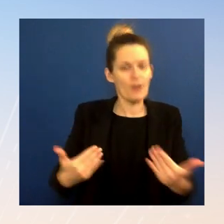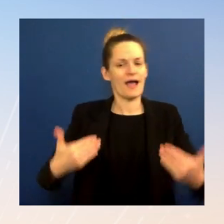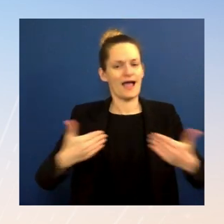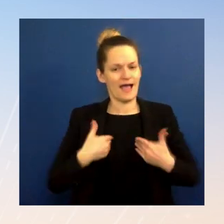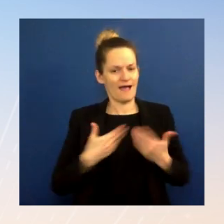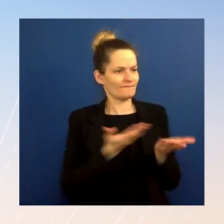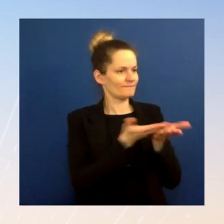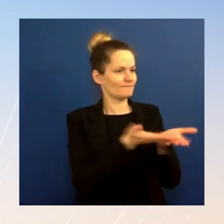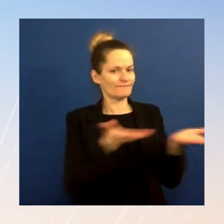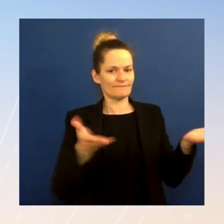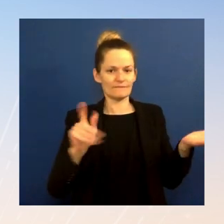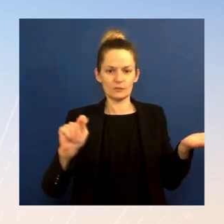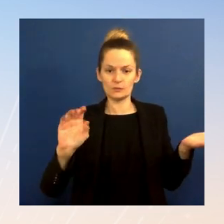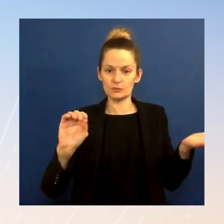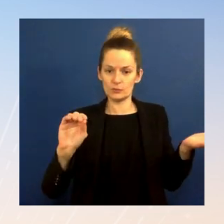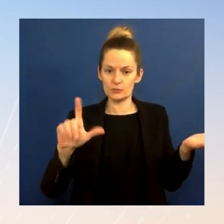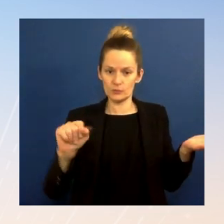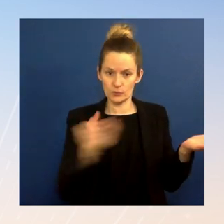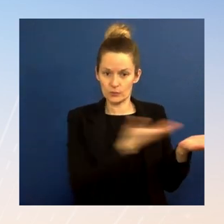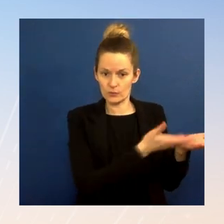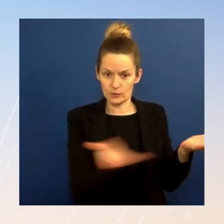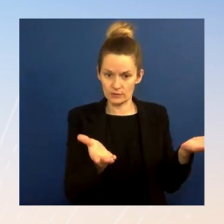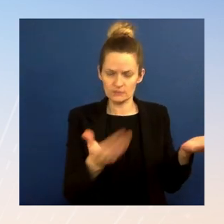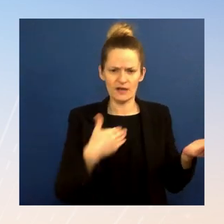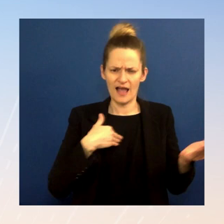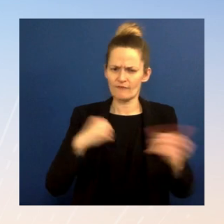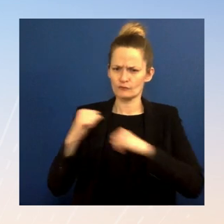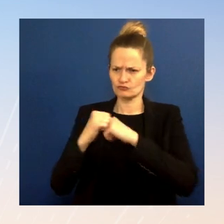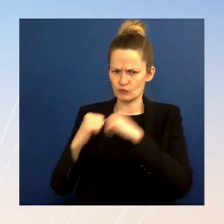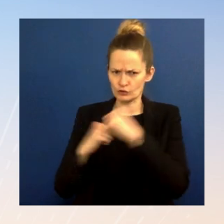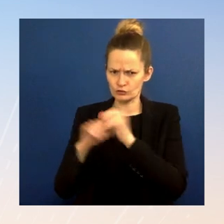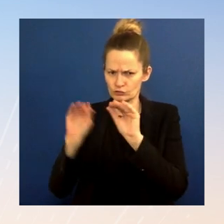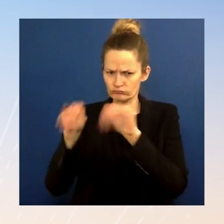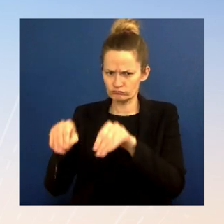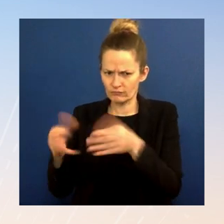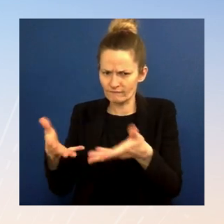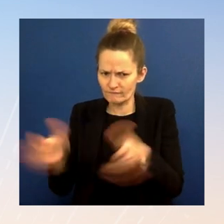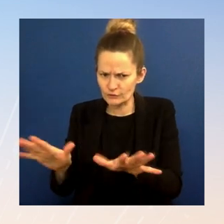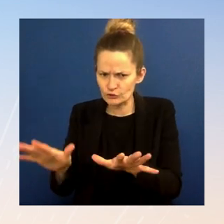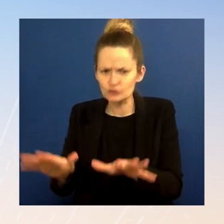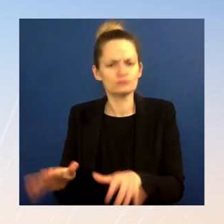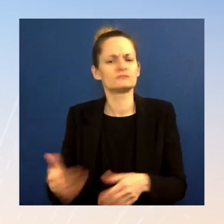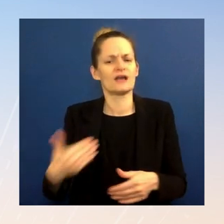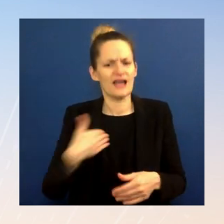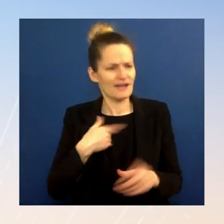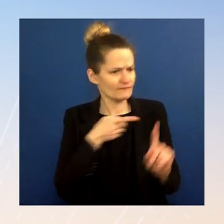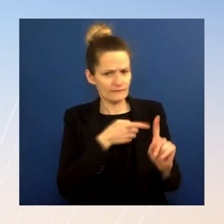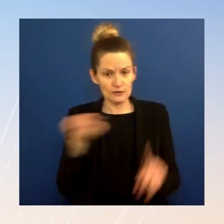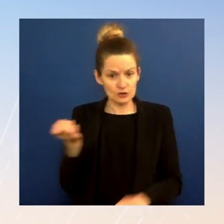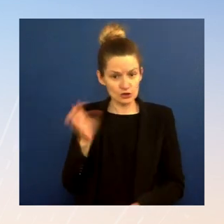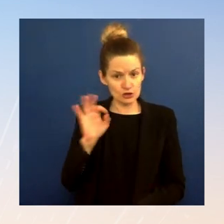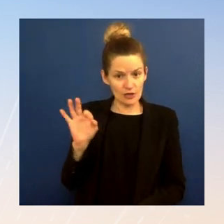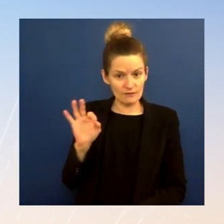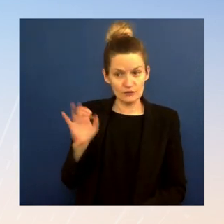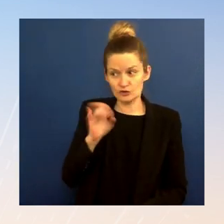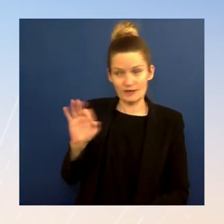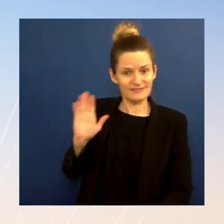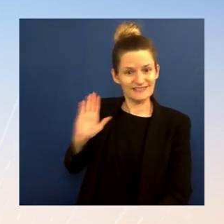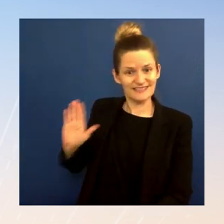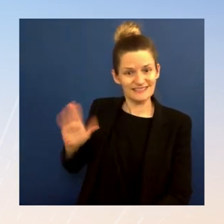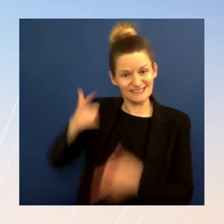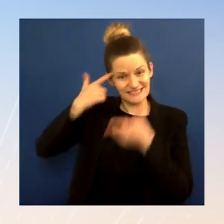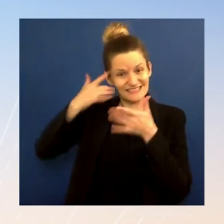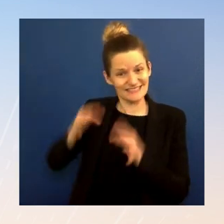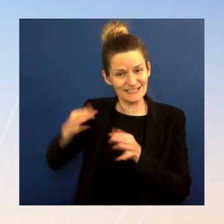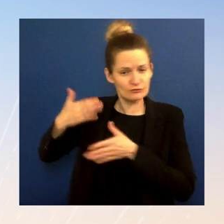the appropriate time. And Jeff, of course, made this decision on his own. He extended a couple of times to stay longer through some